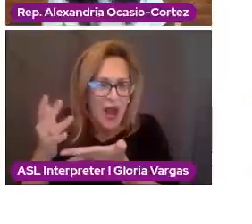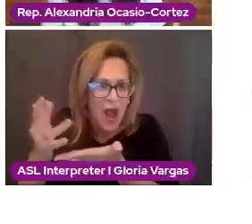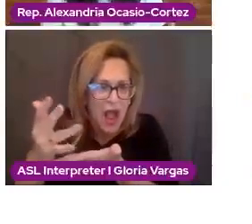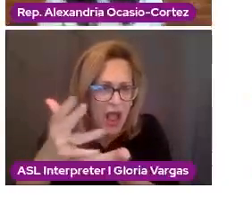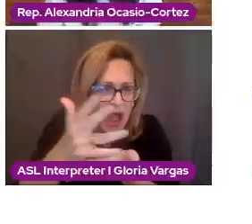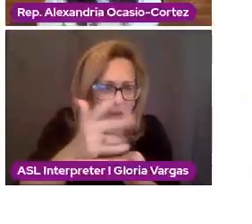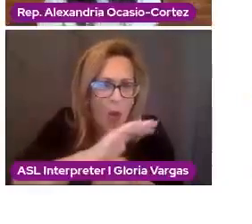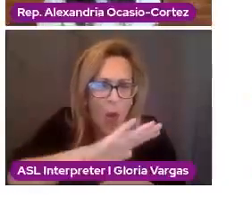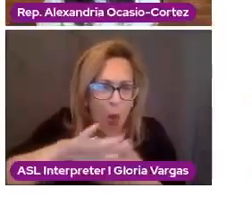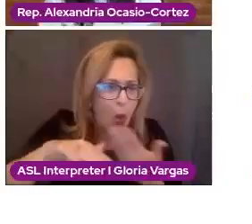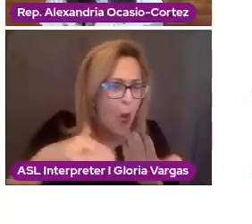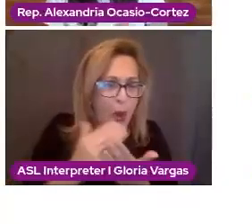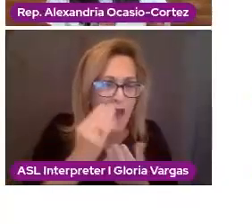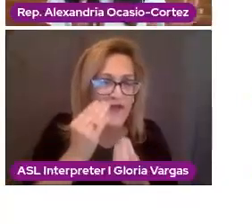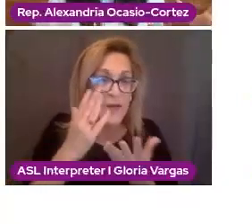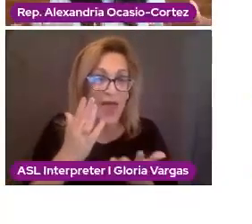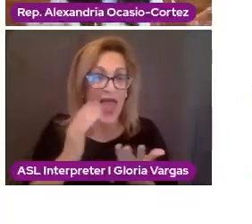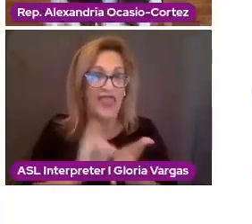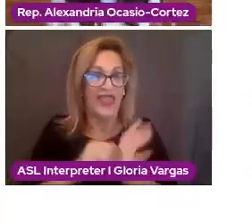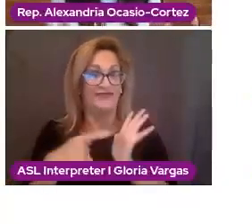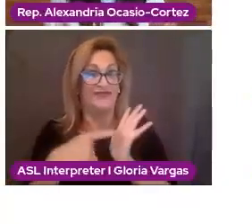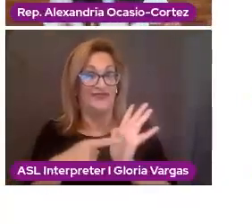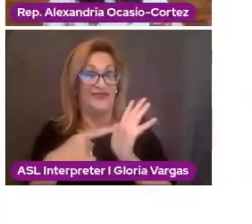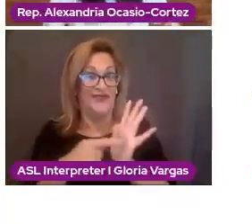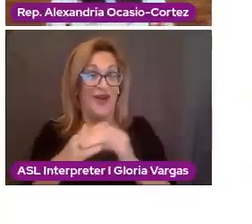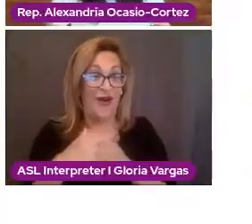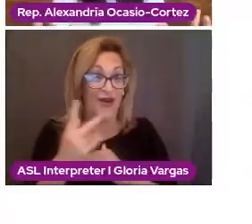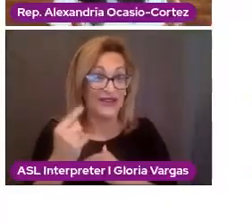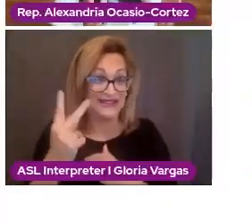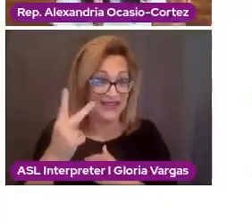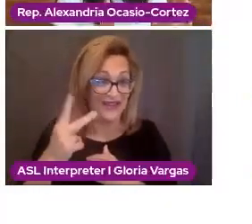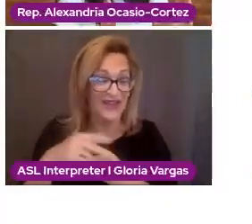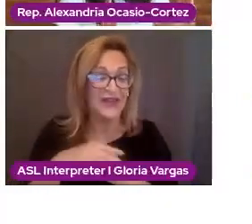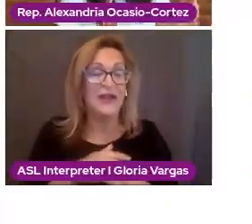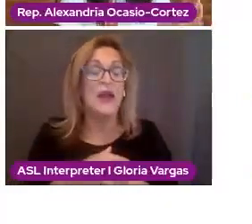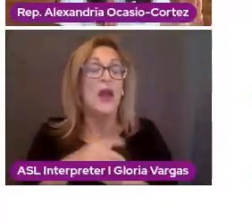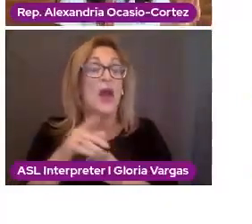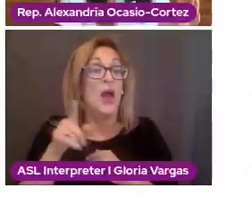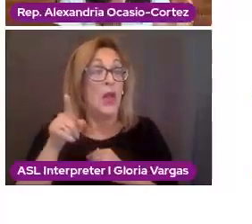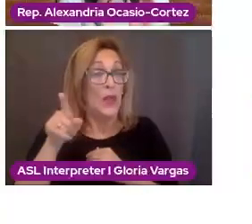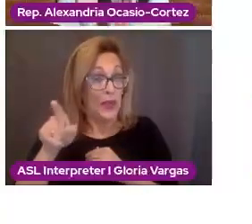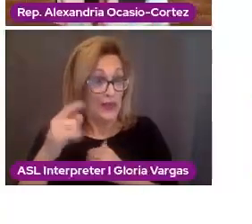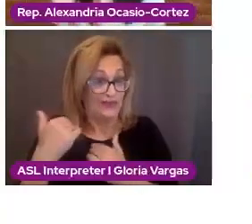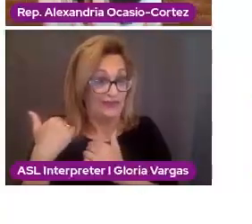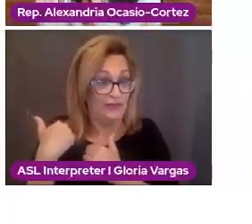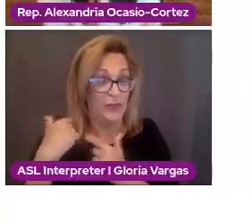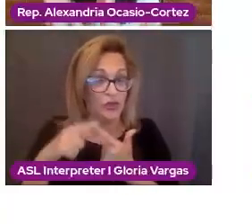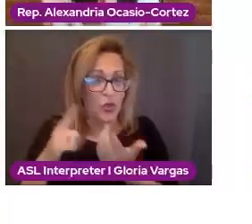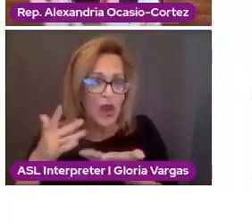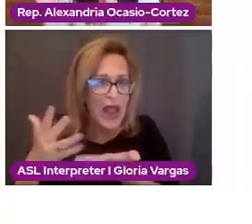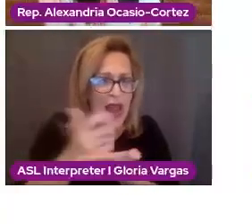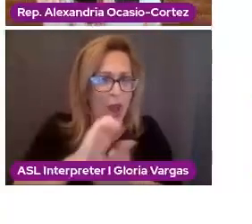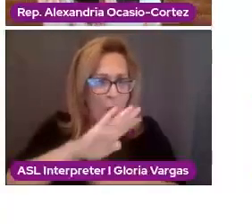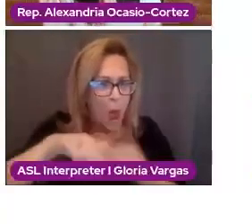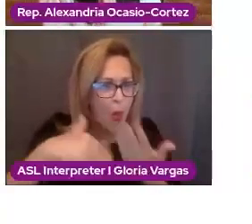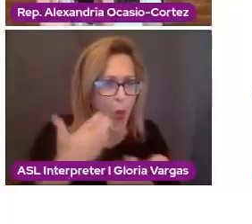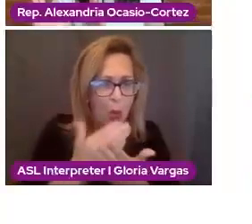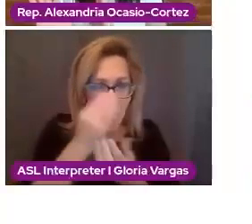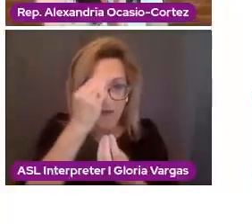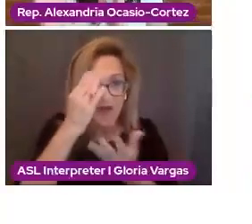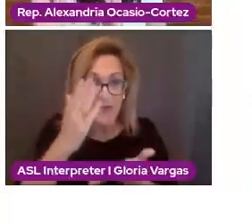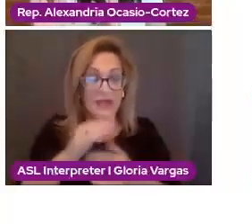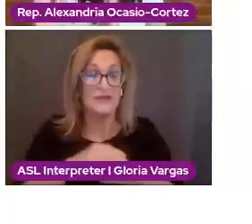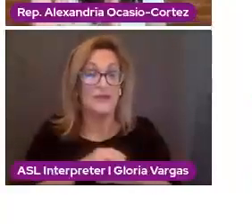on television. Their job is to collect all of this information. And then it is the Department of Justice's